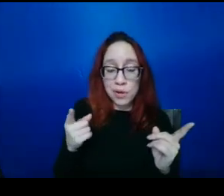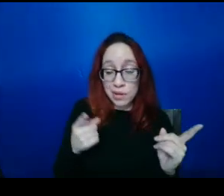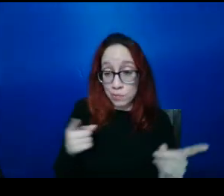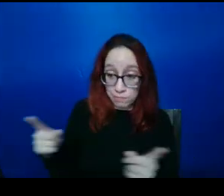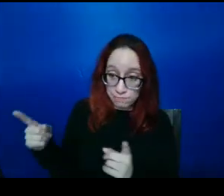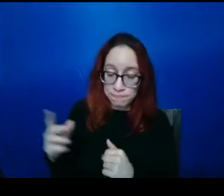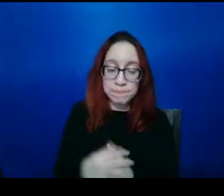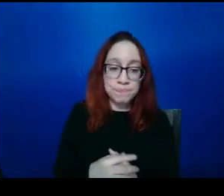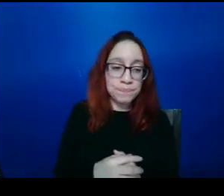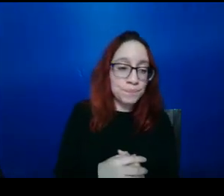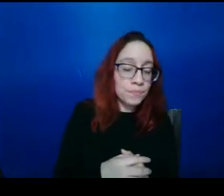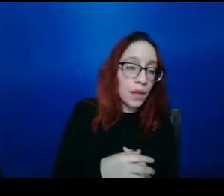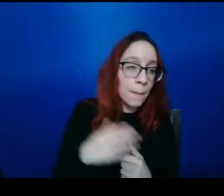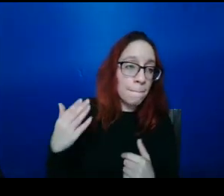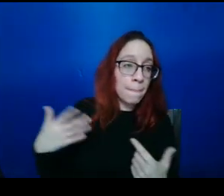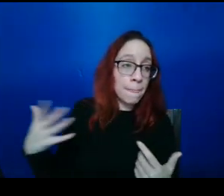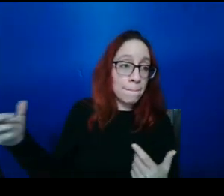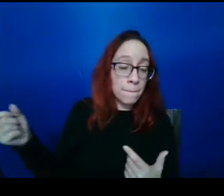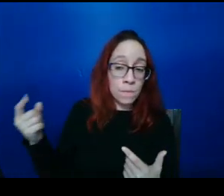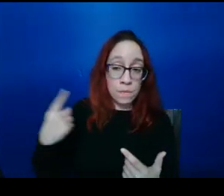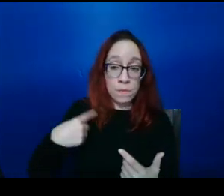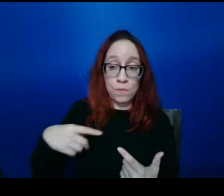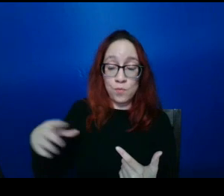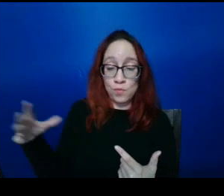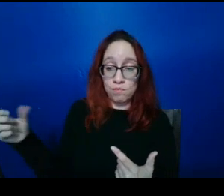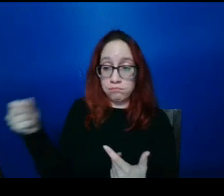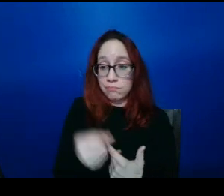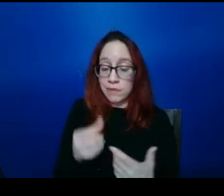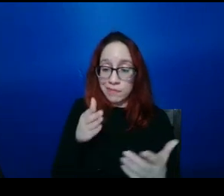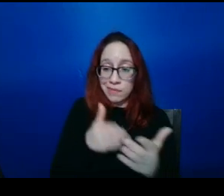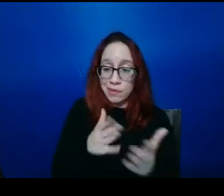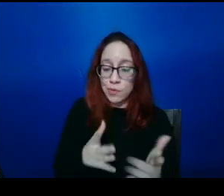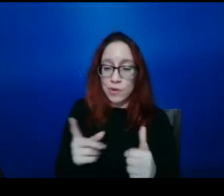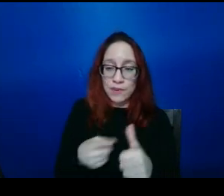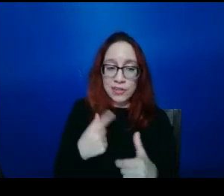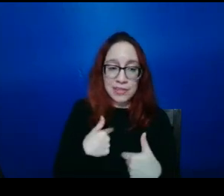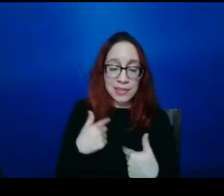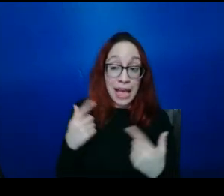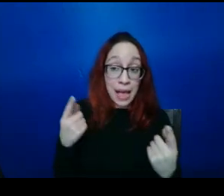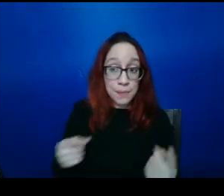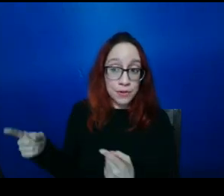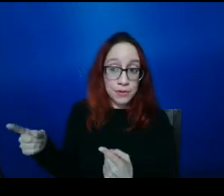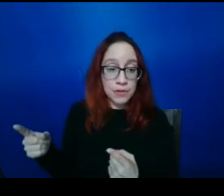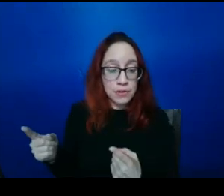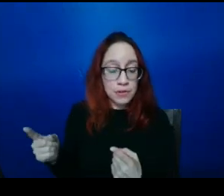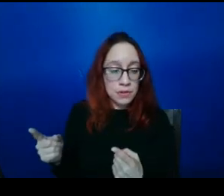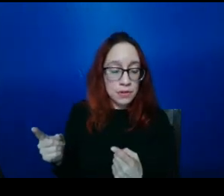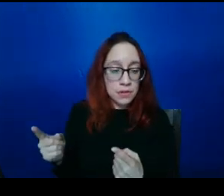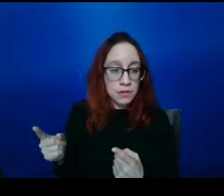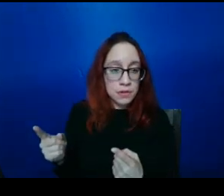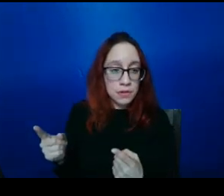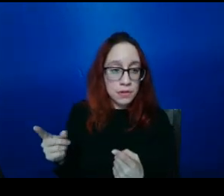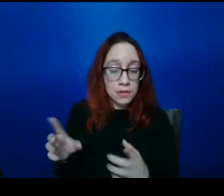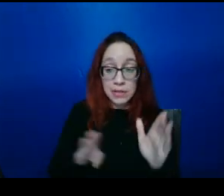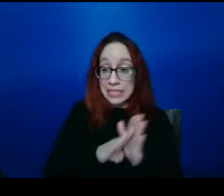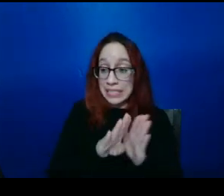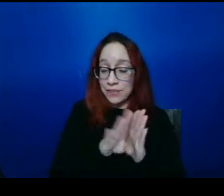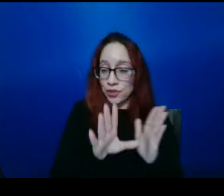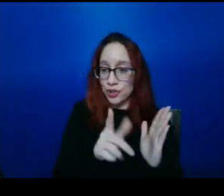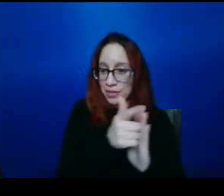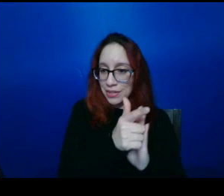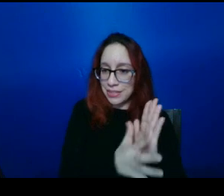been. After we were brought into the lawsuit, one of the first things that happened was that the developer's